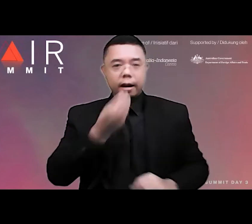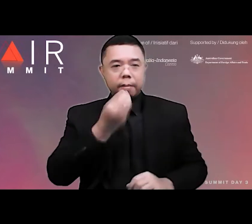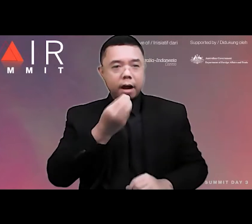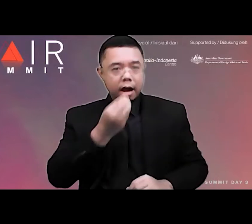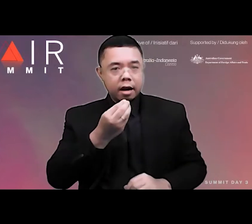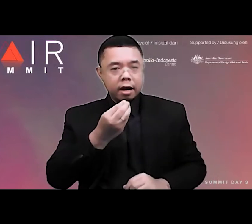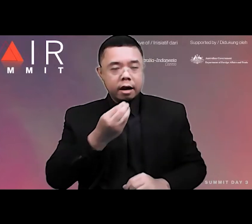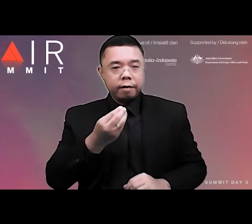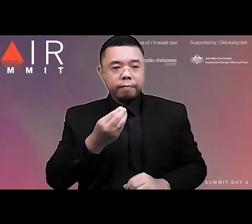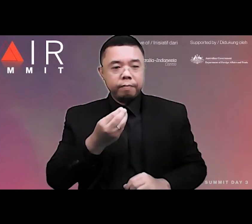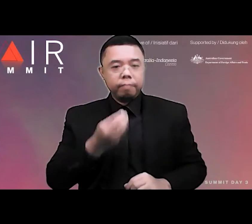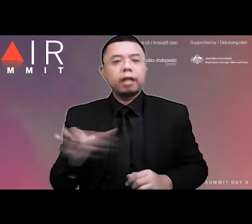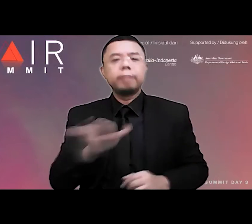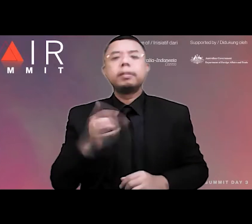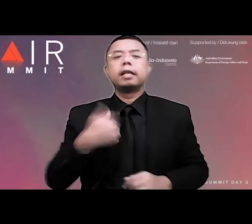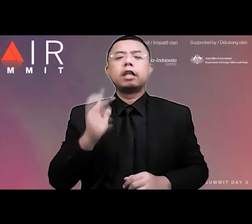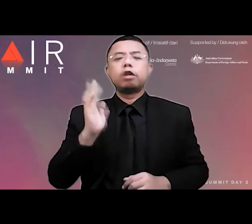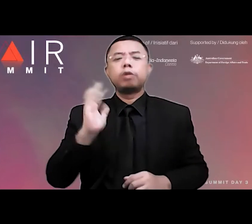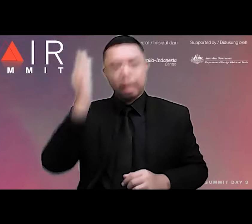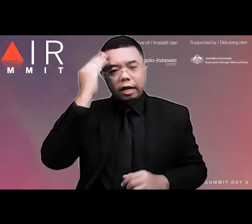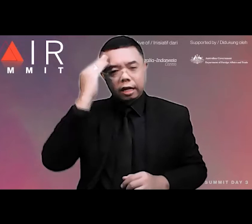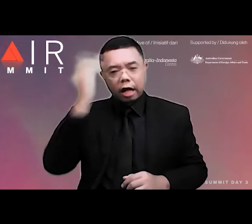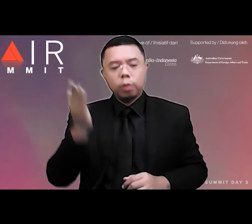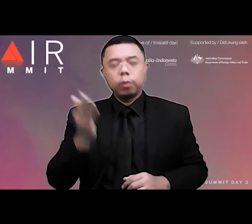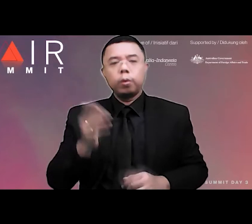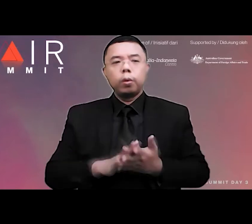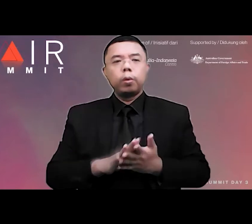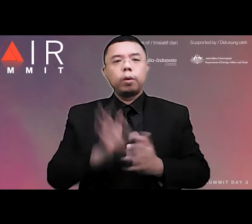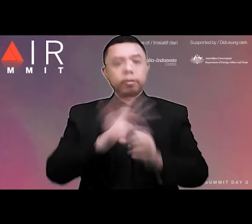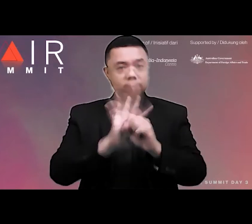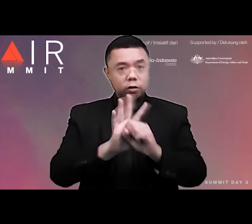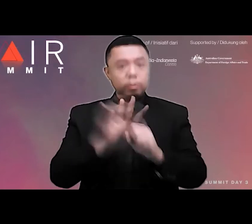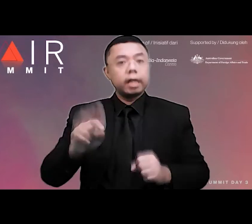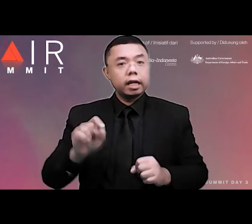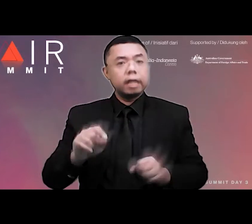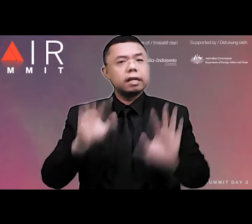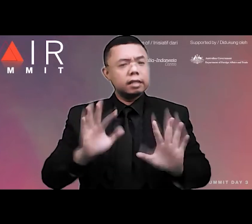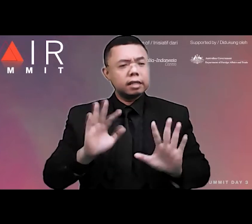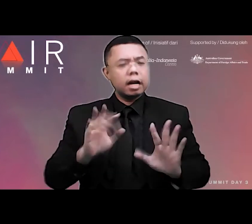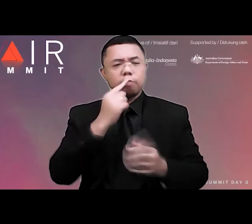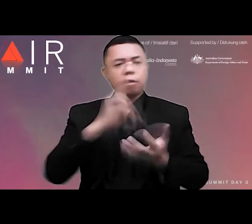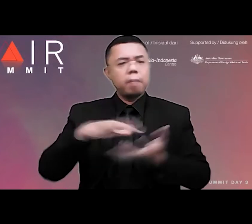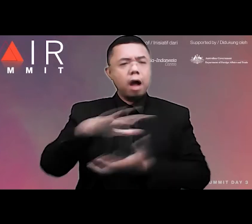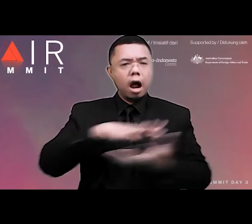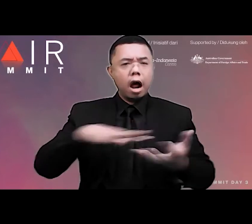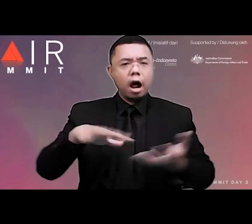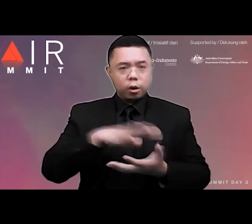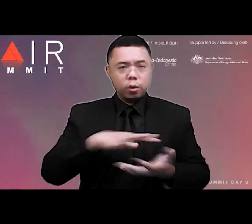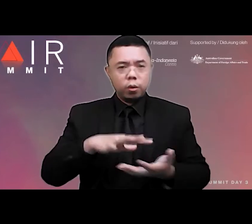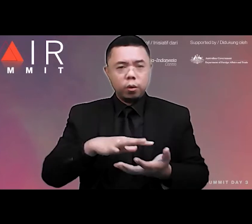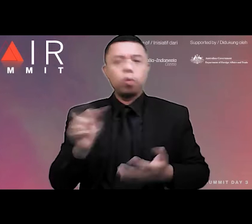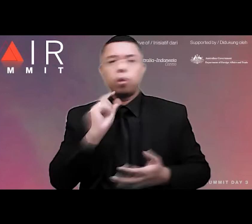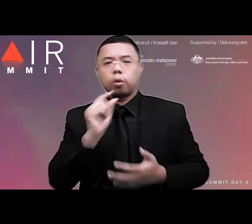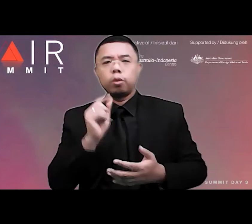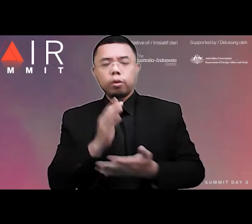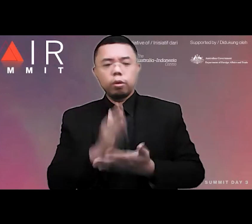that COVID-19 pandemic has greatly affected most economics, including Indonesia.